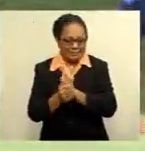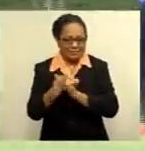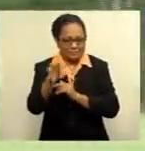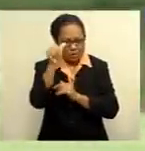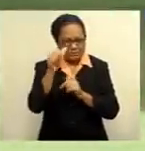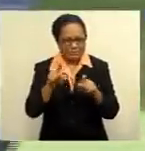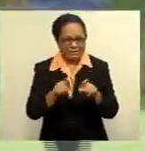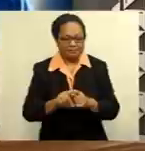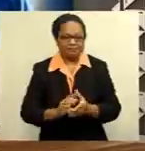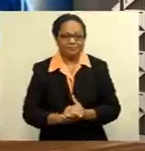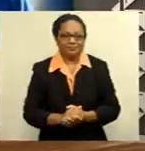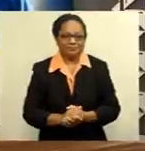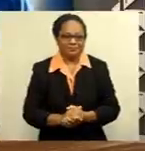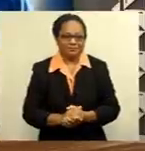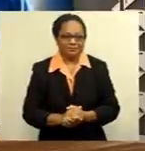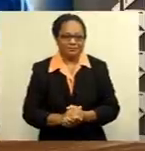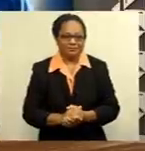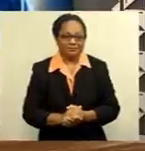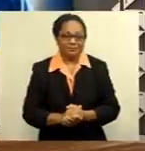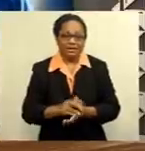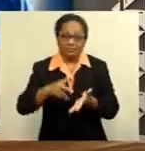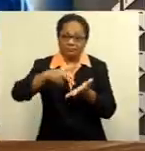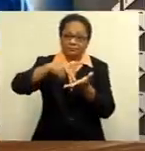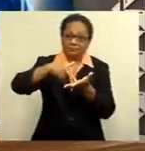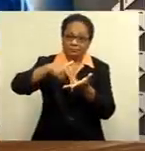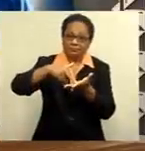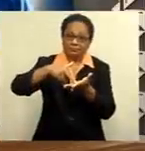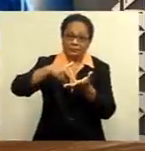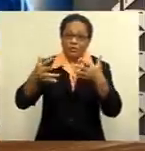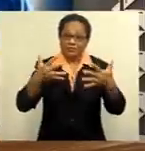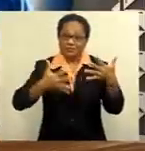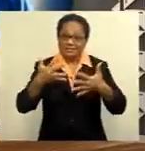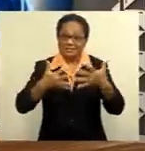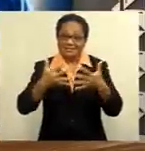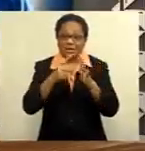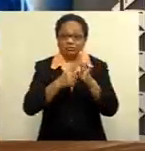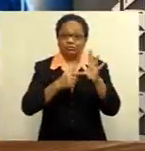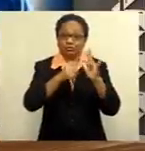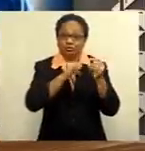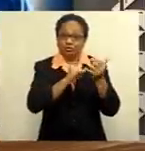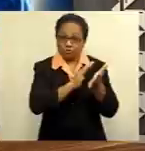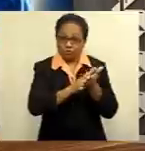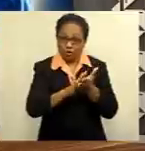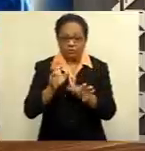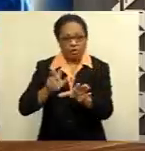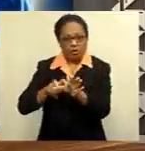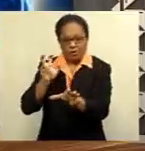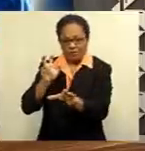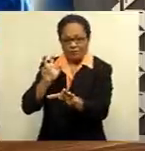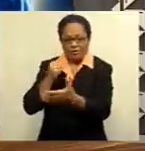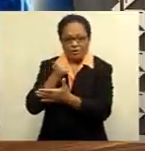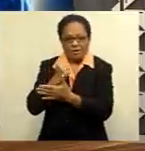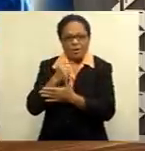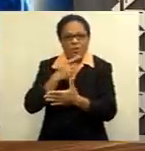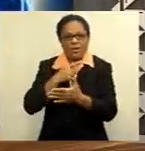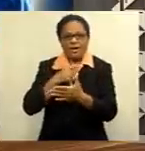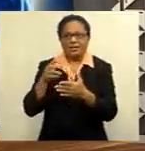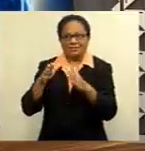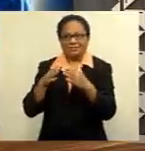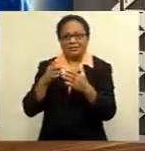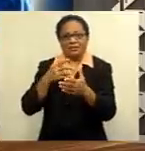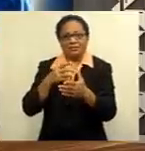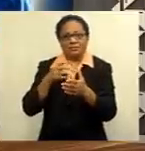Materakula, FBC Sports. Flying Fijians utility Josh Matavesi has left Bath Rugby for a lucrative deal with Japanese